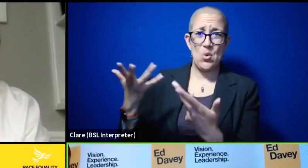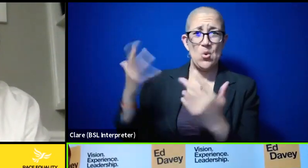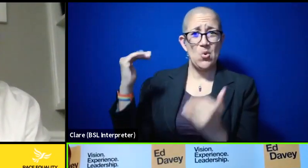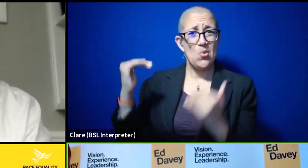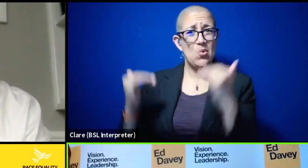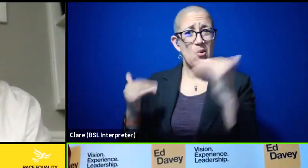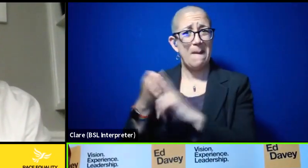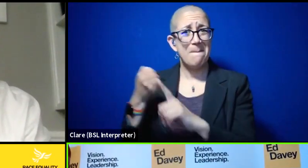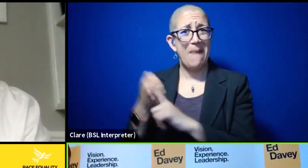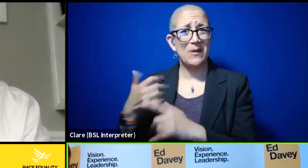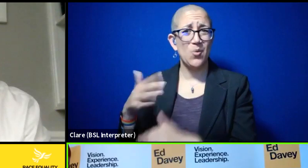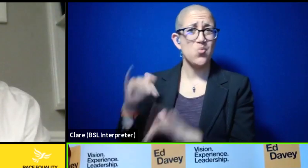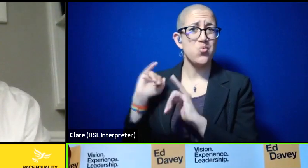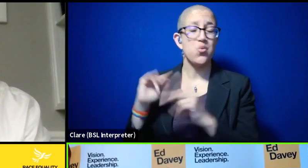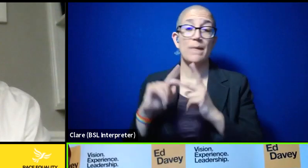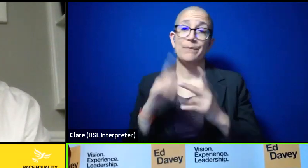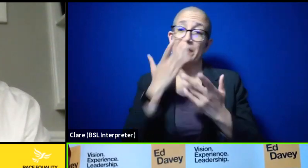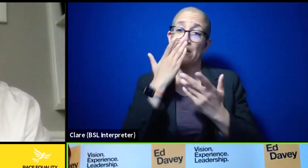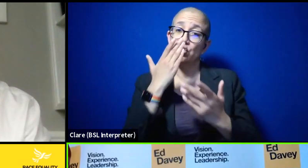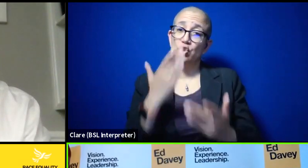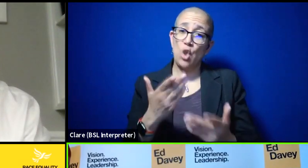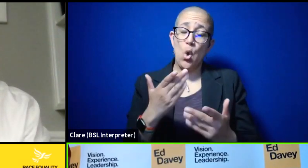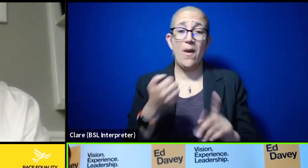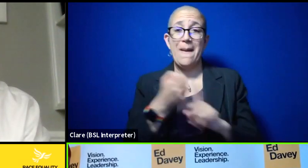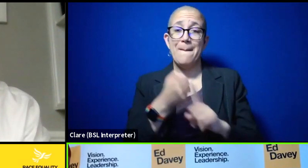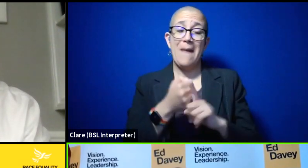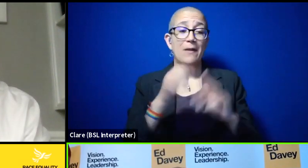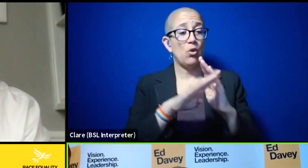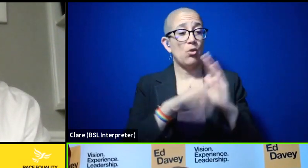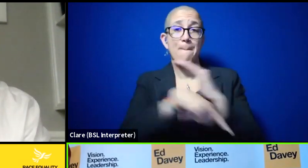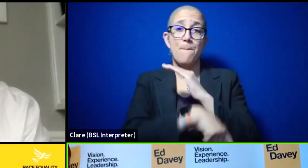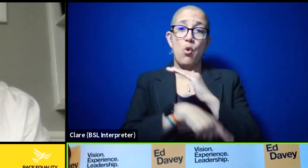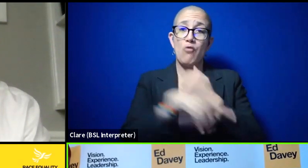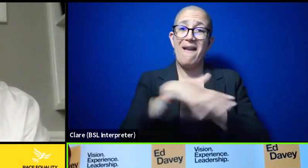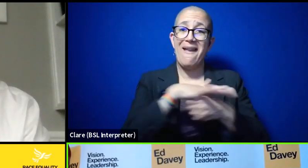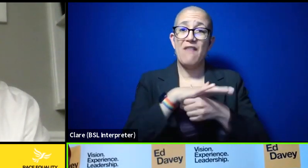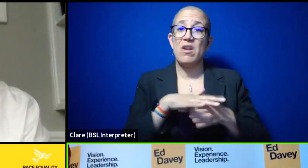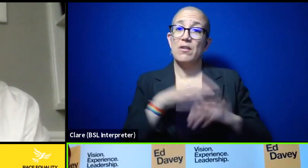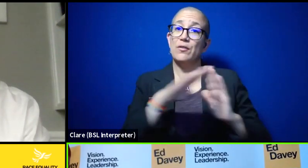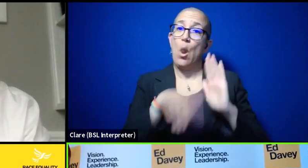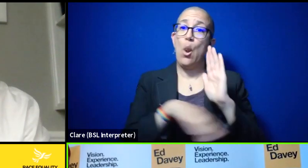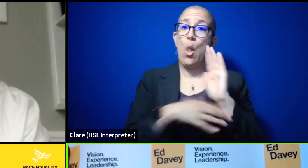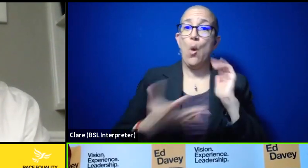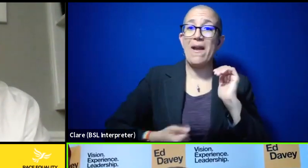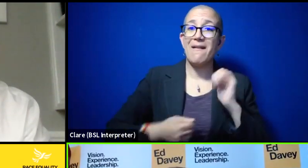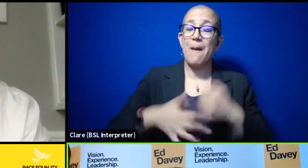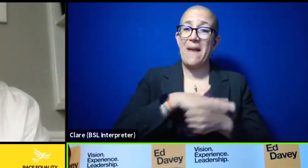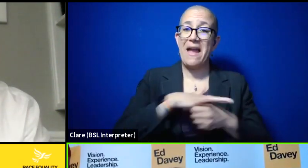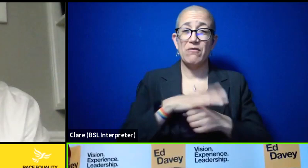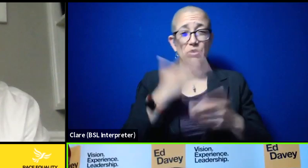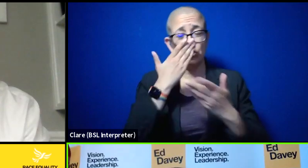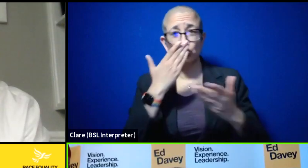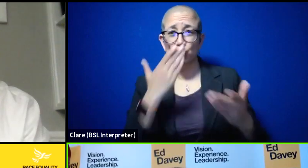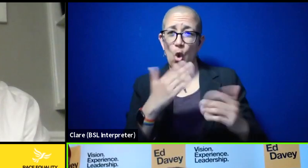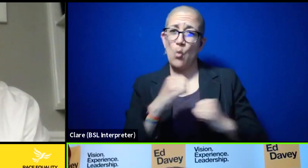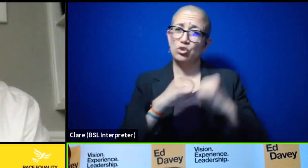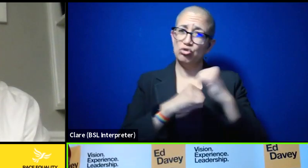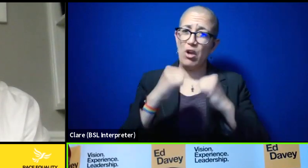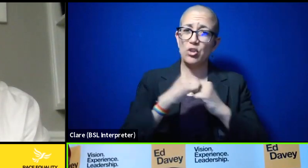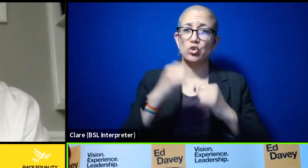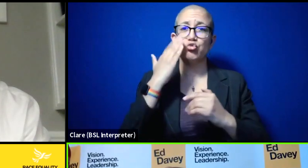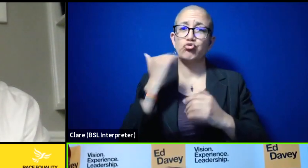it's had on poorer areas, lower income areas, and show how that reveals structural racism in our society.